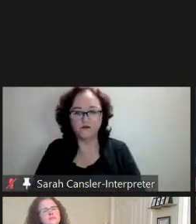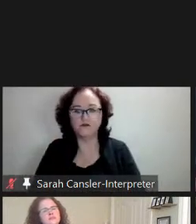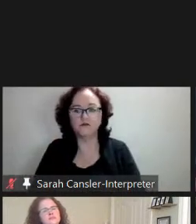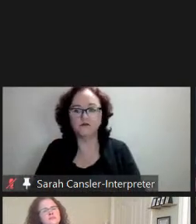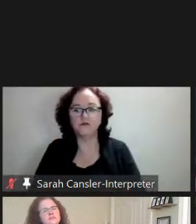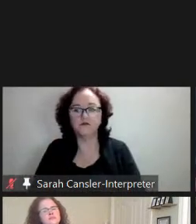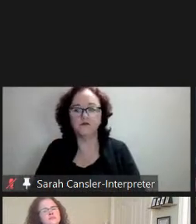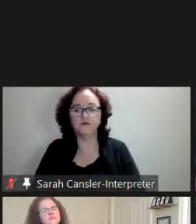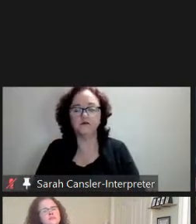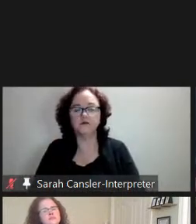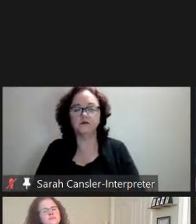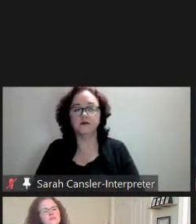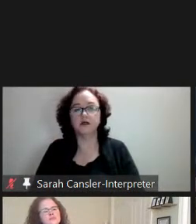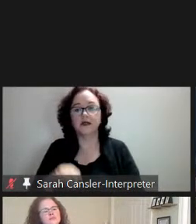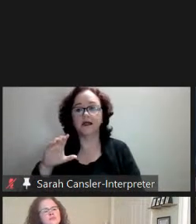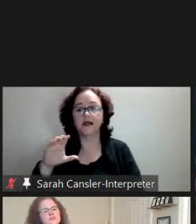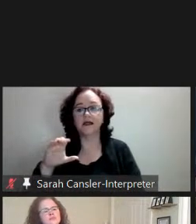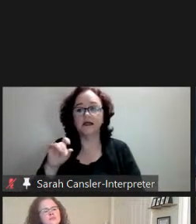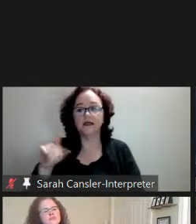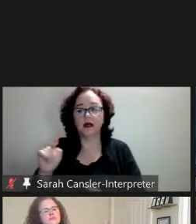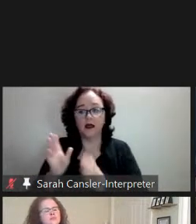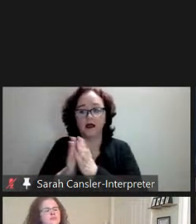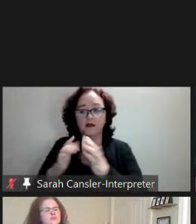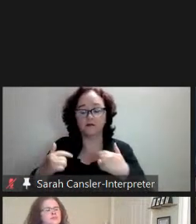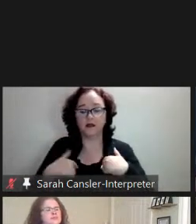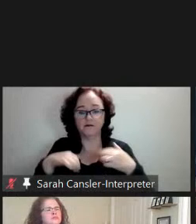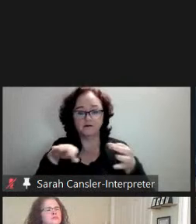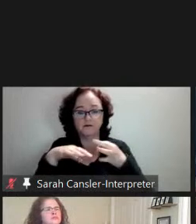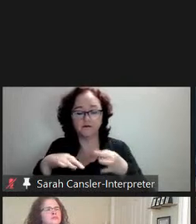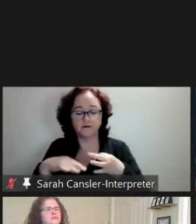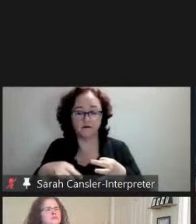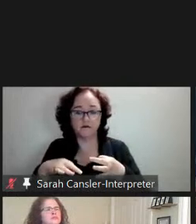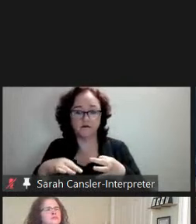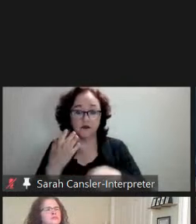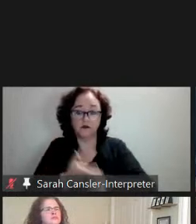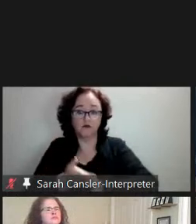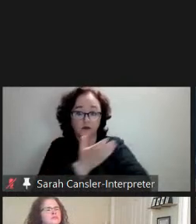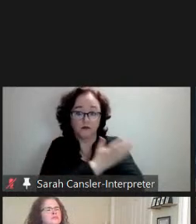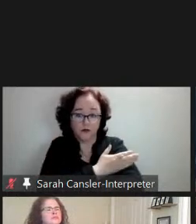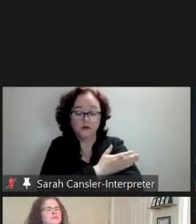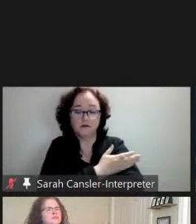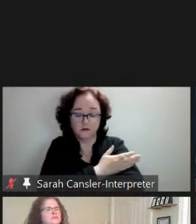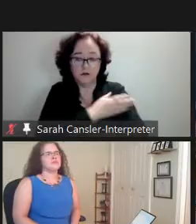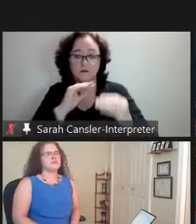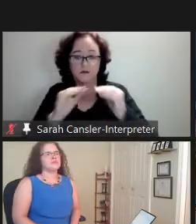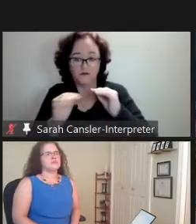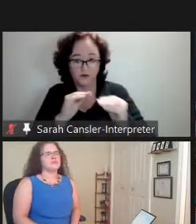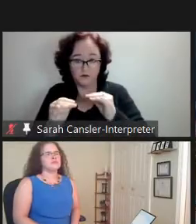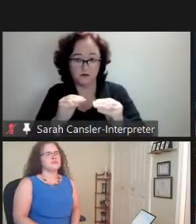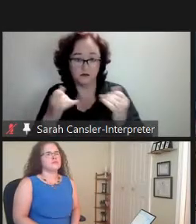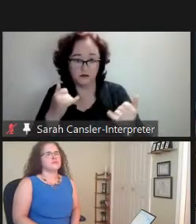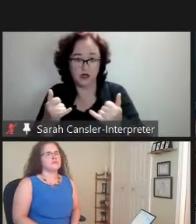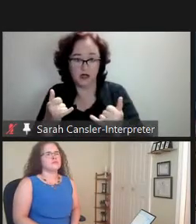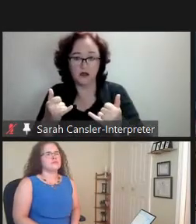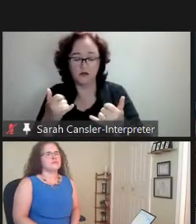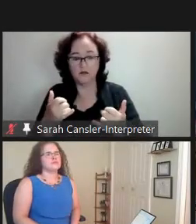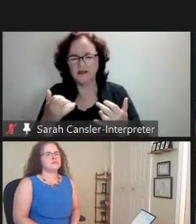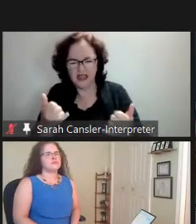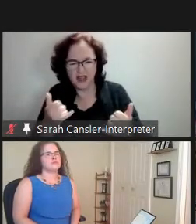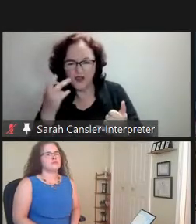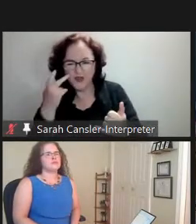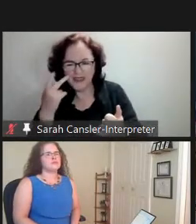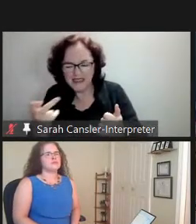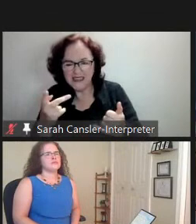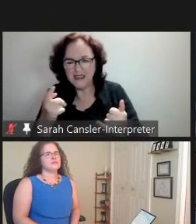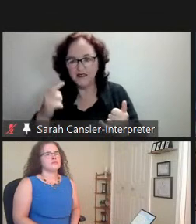CDOT asked that I talk about the improvements that are being made to this station that is currently under design. Here you can see a rendering of the